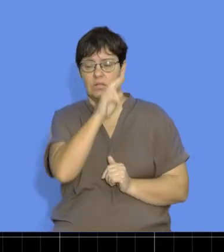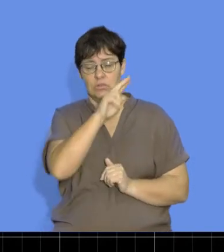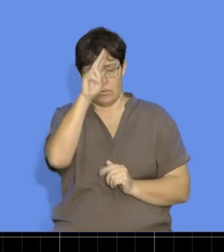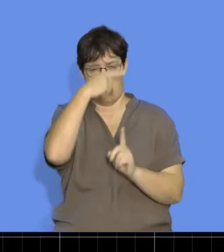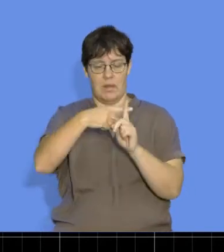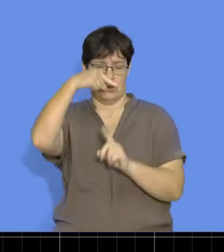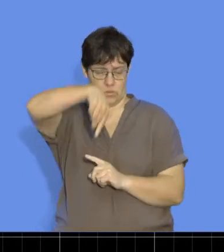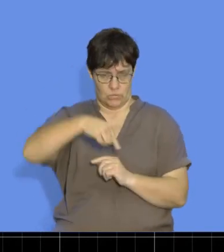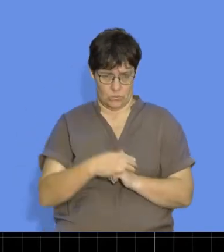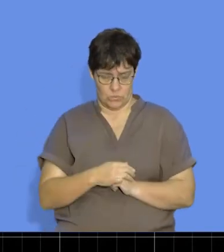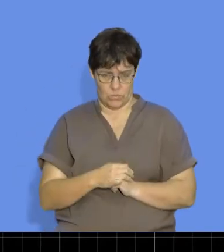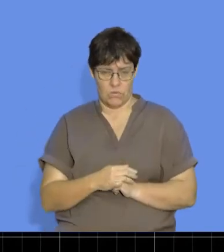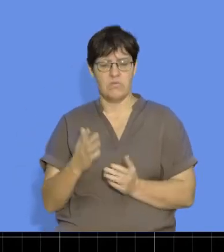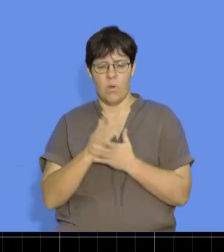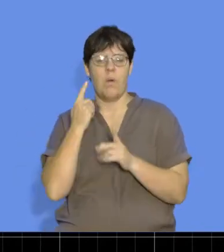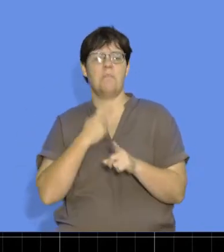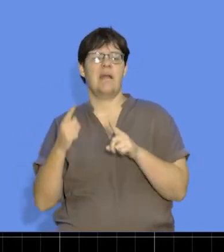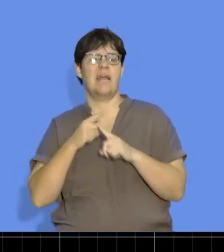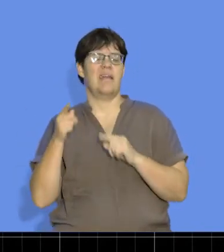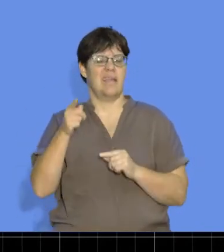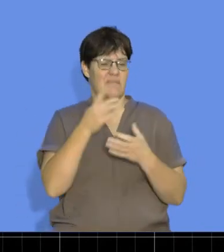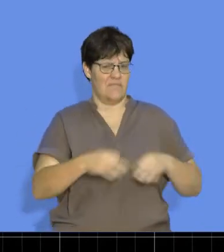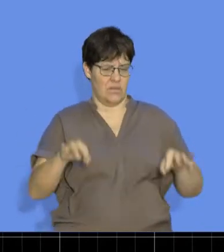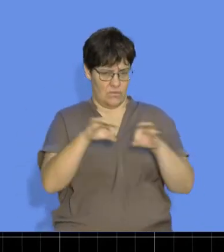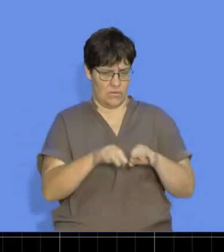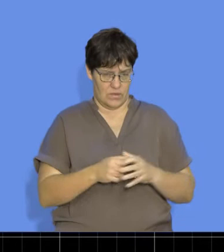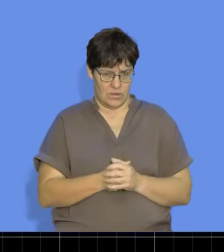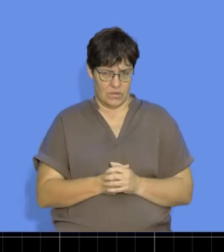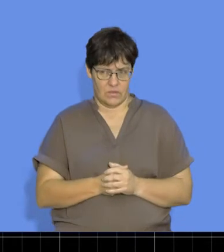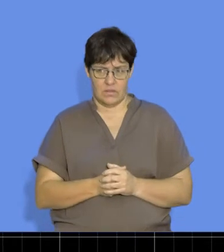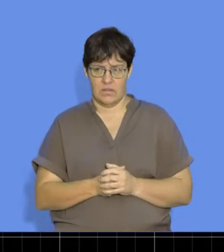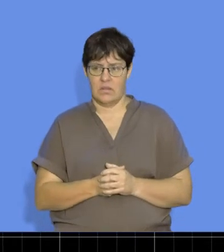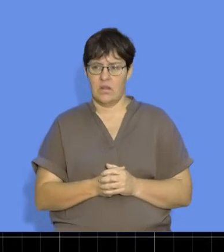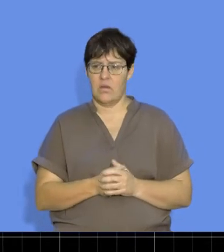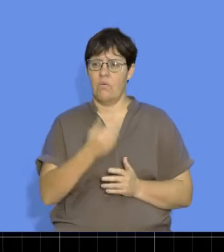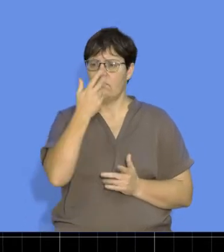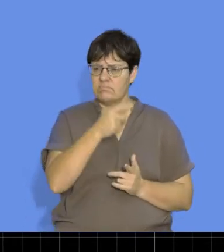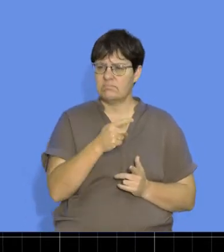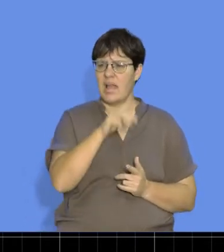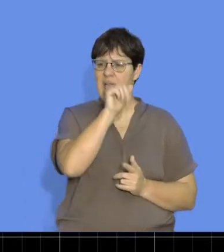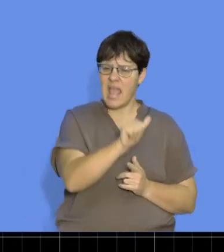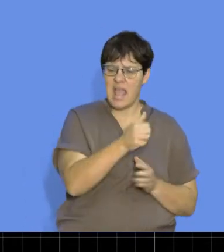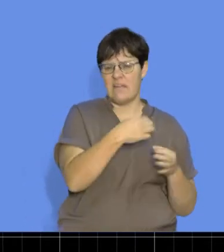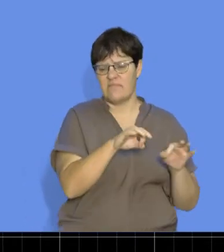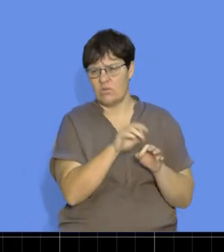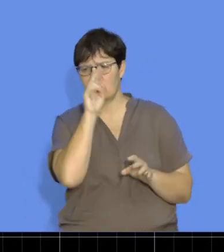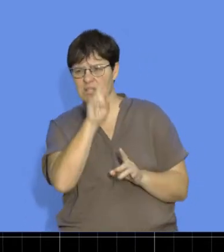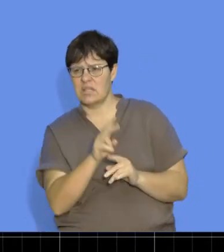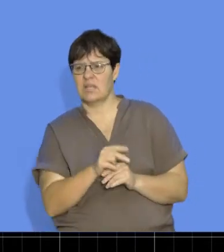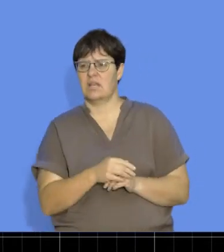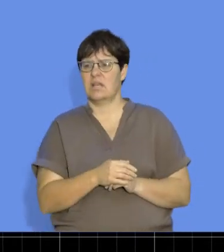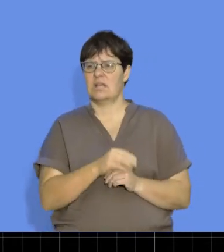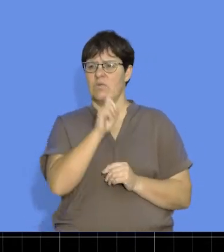plus q. Now we're going to play around with these values. We know that the value of a, according to what you're seeing on the board, is